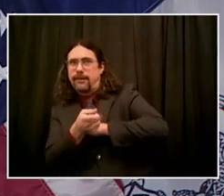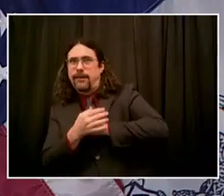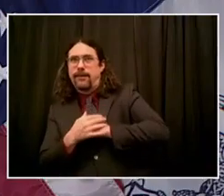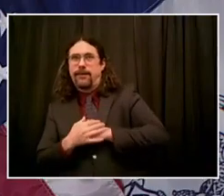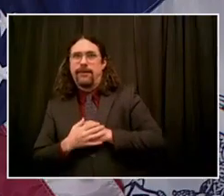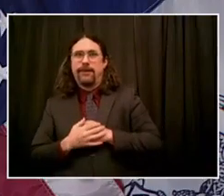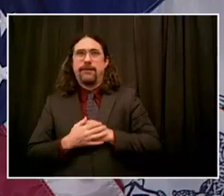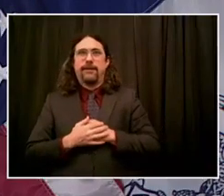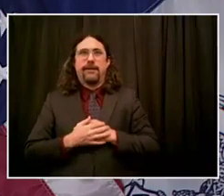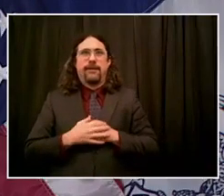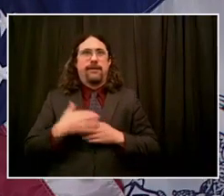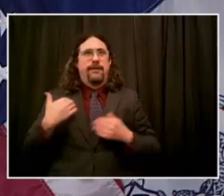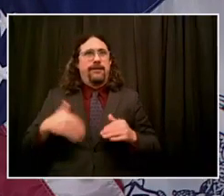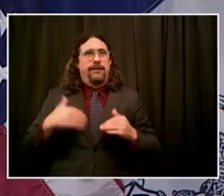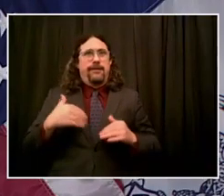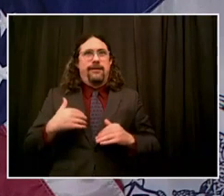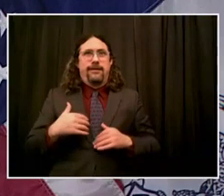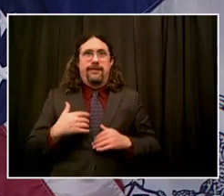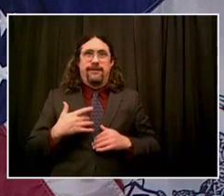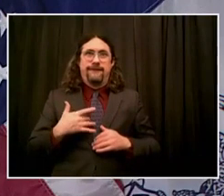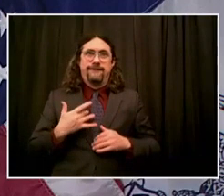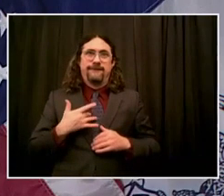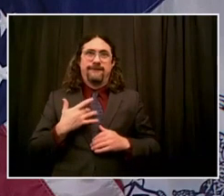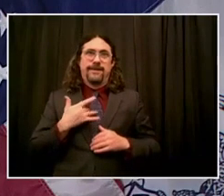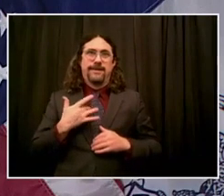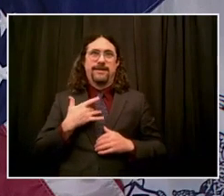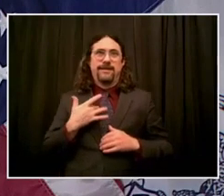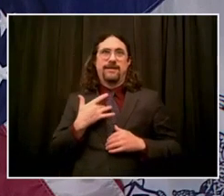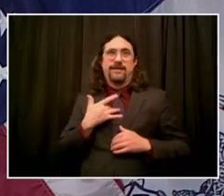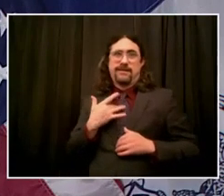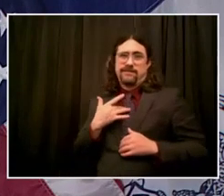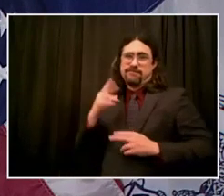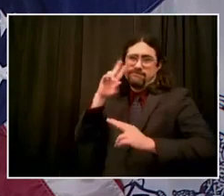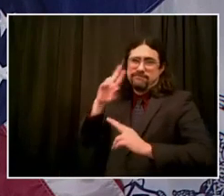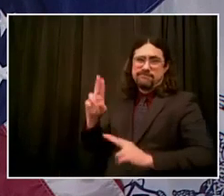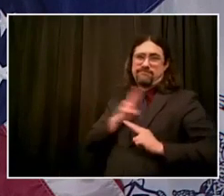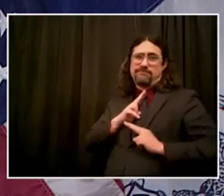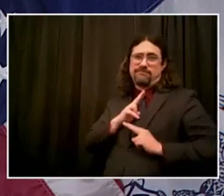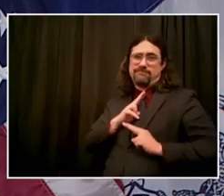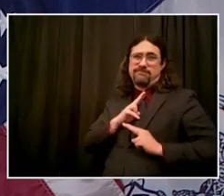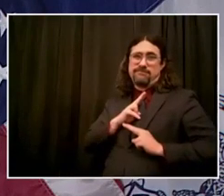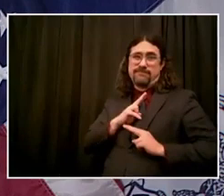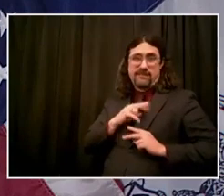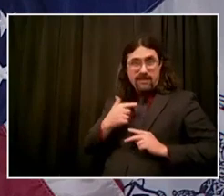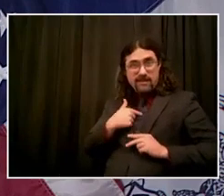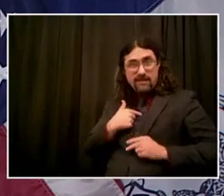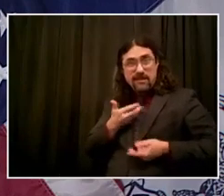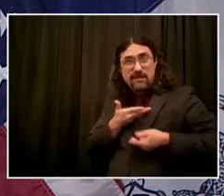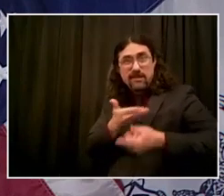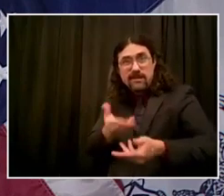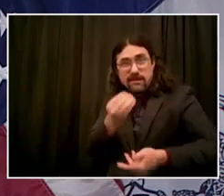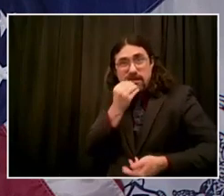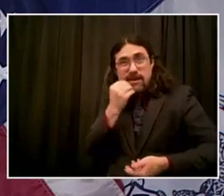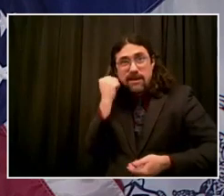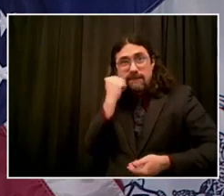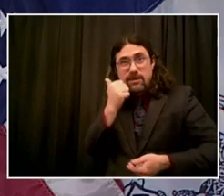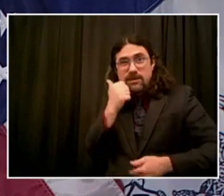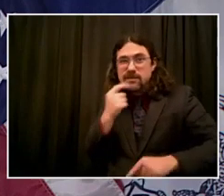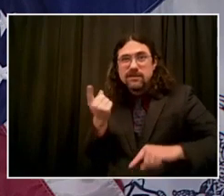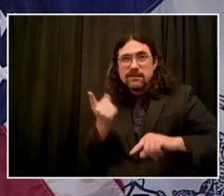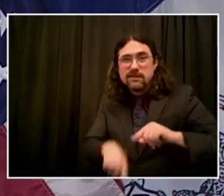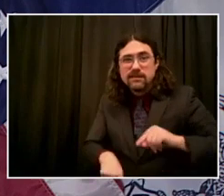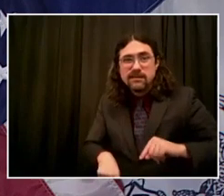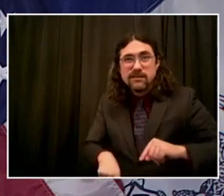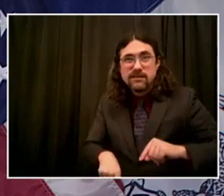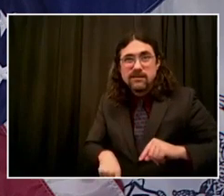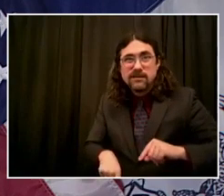do want to say to your colleagues in the media, Gersh shocked me with how good that bread was. I thought I was going to have to smile and be polite.